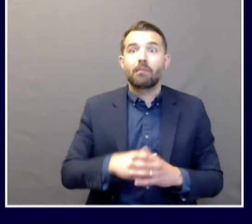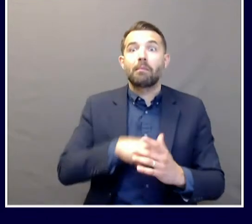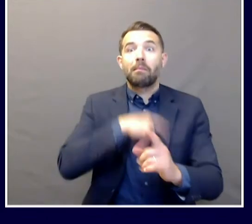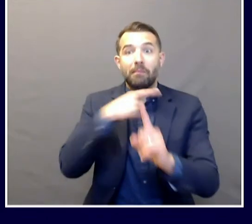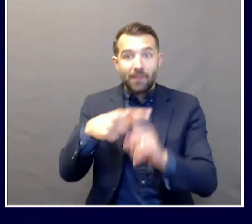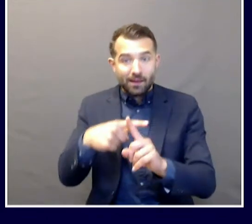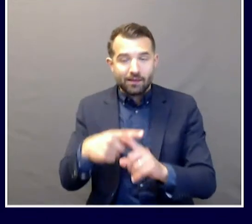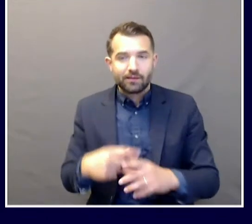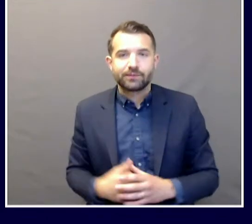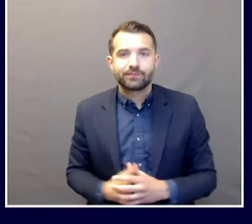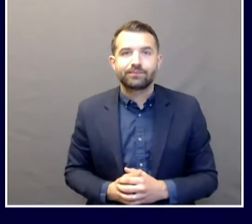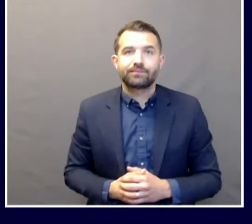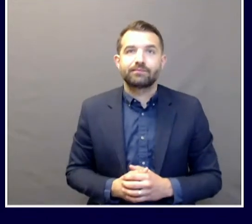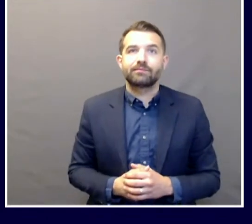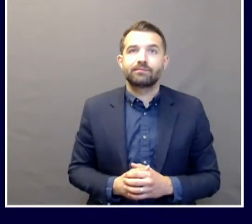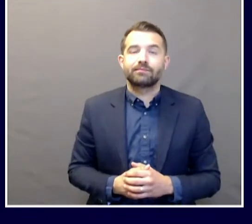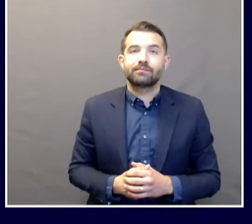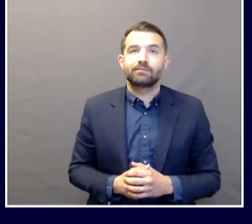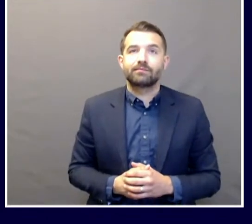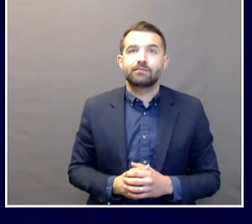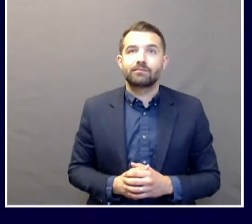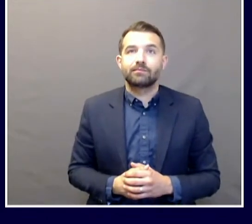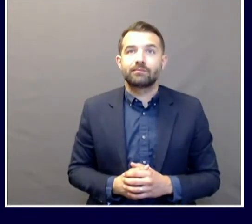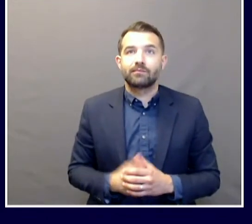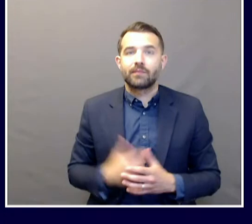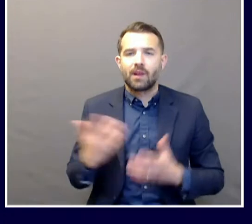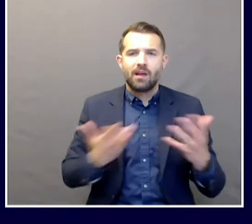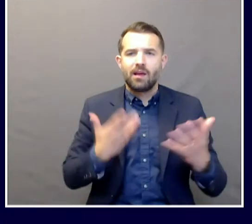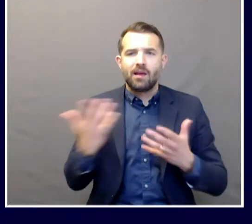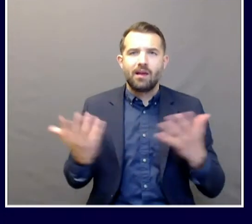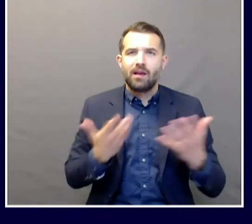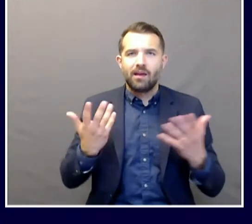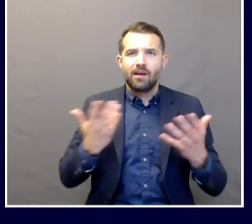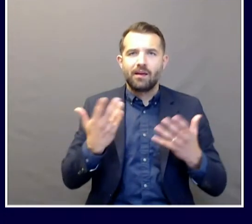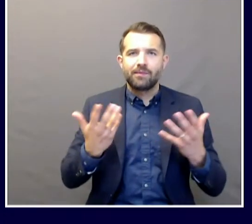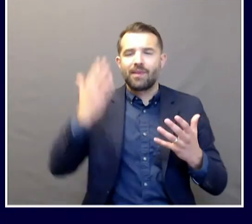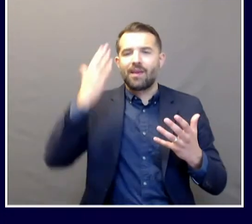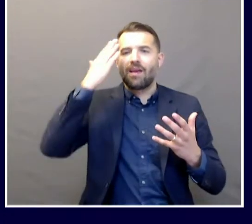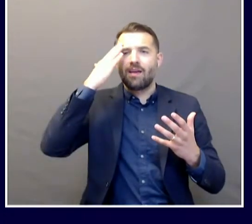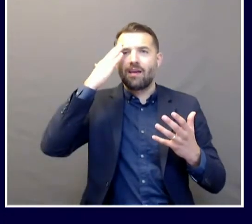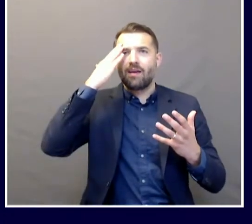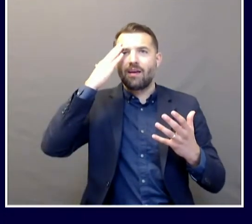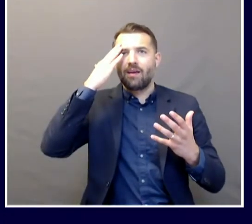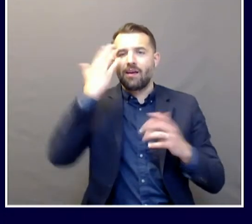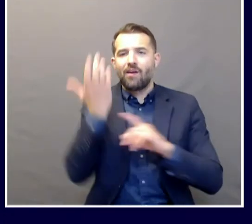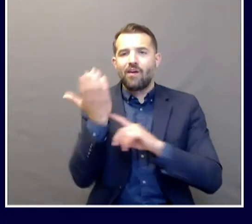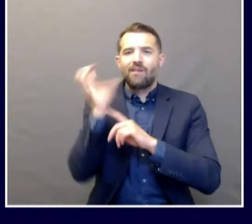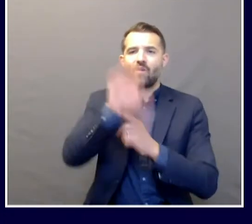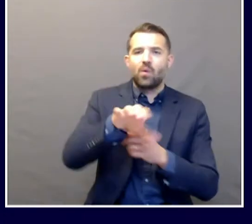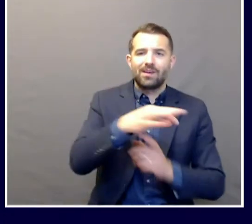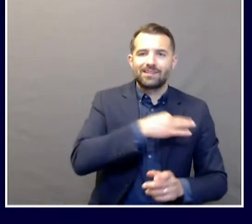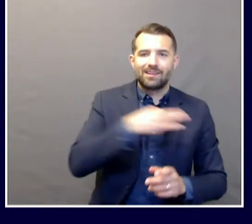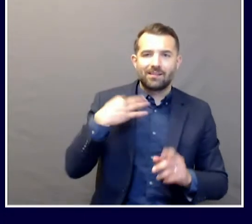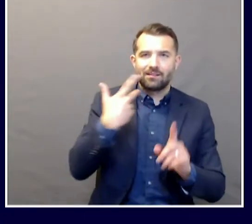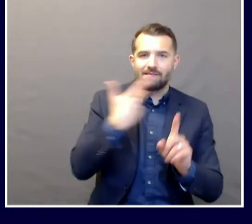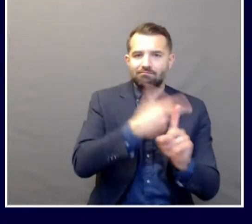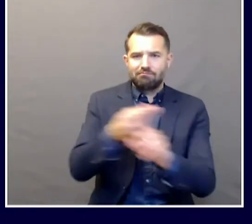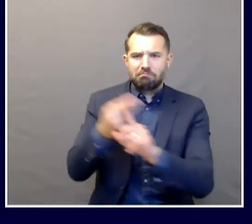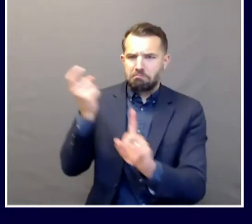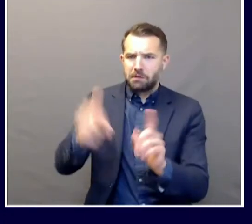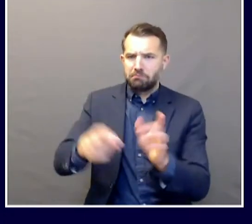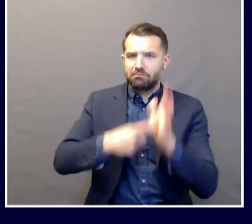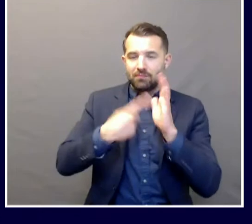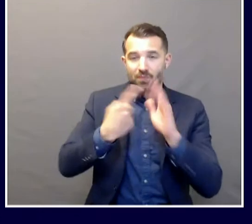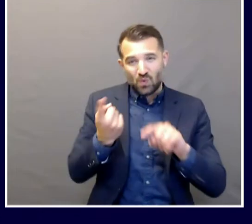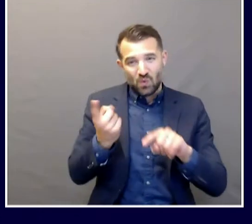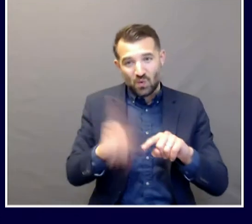it's really, you can't force, administrators can't force people who work there to vaccinate. So what are recommendations? If